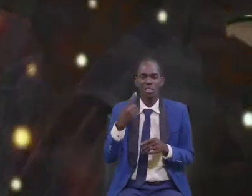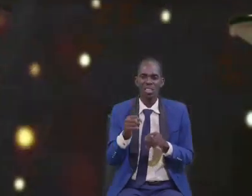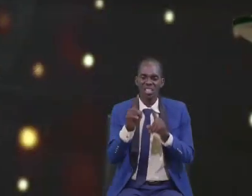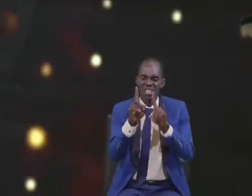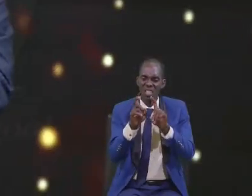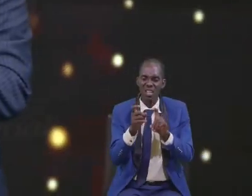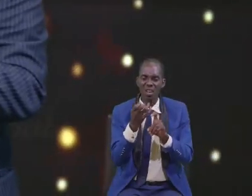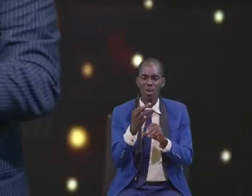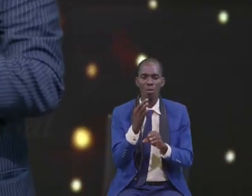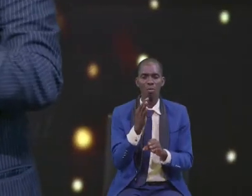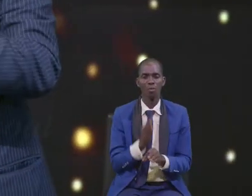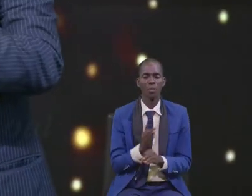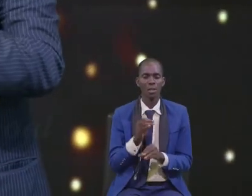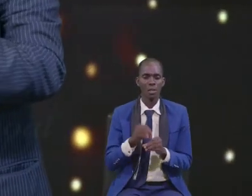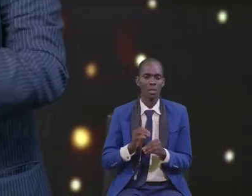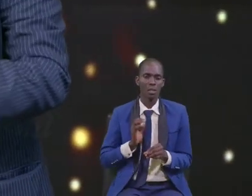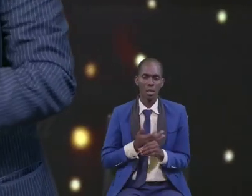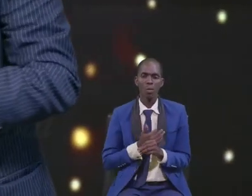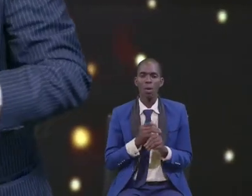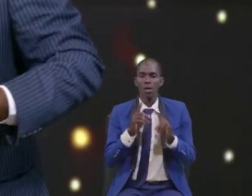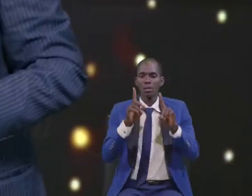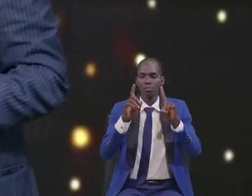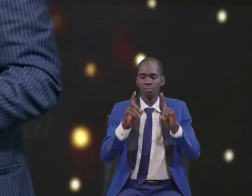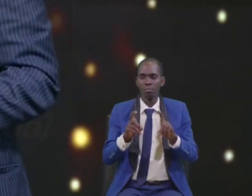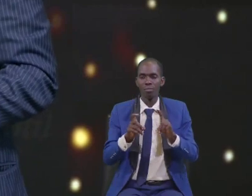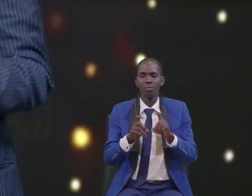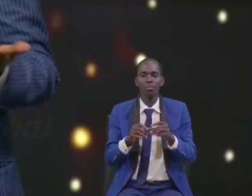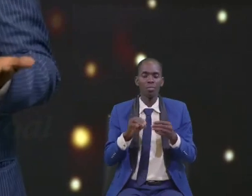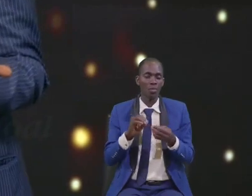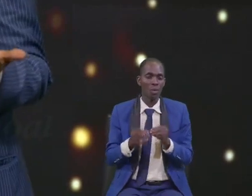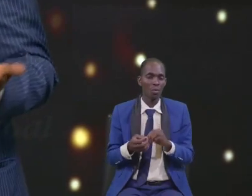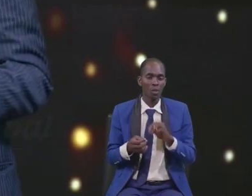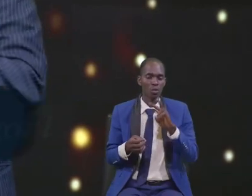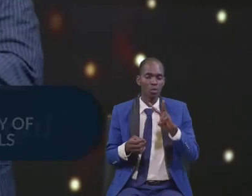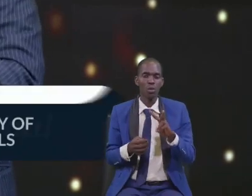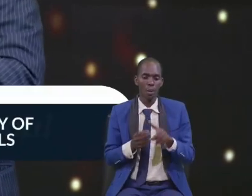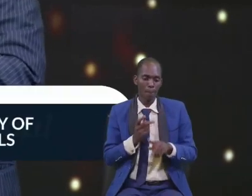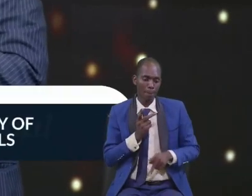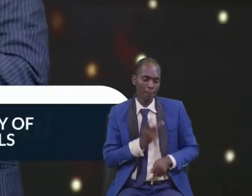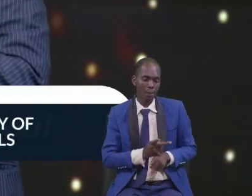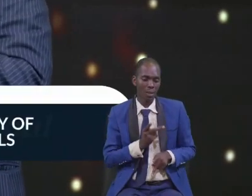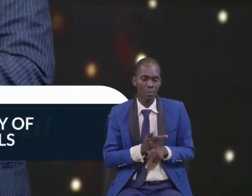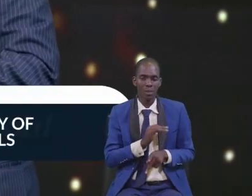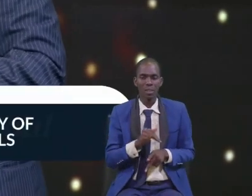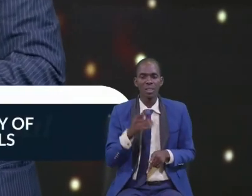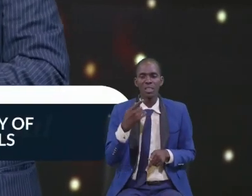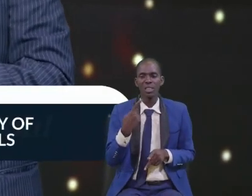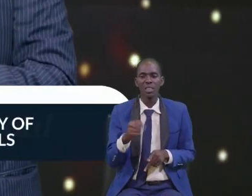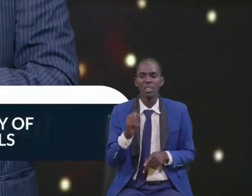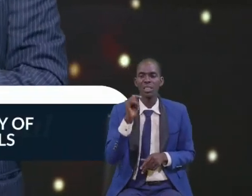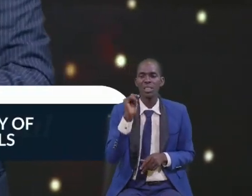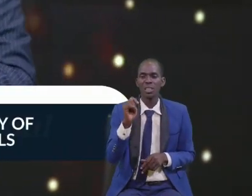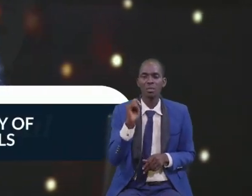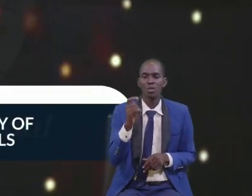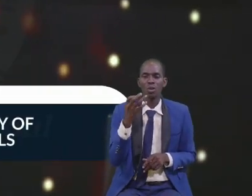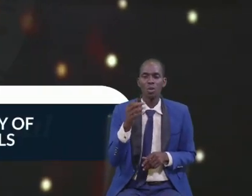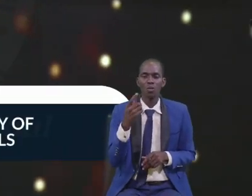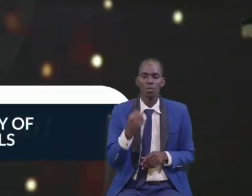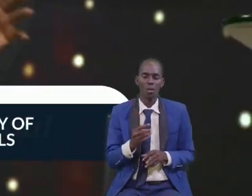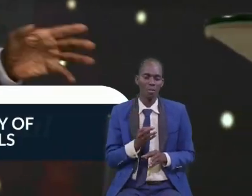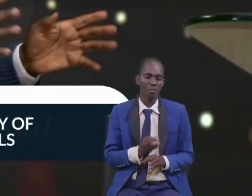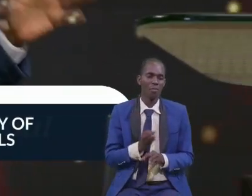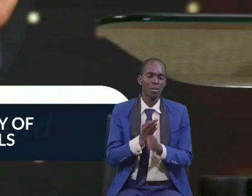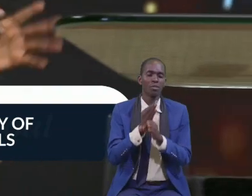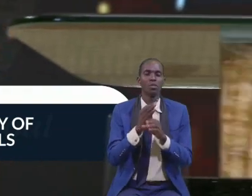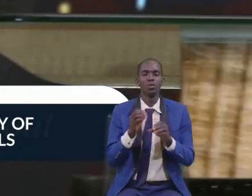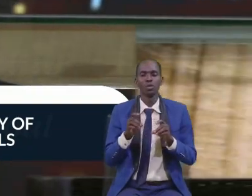our trials. Number two, preserving the testimony of the faithful during trial.